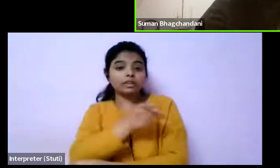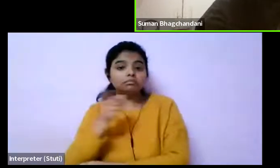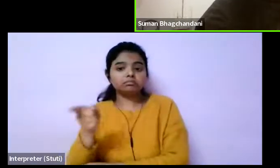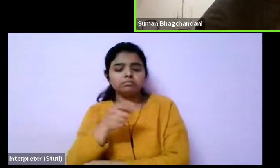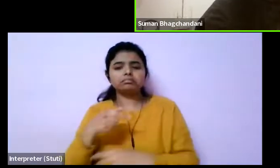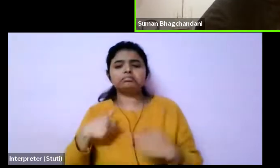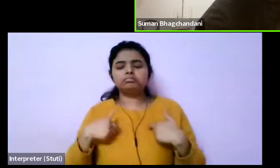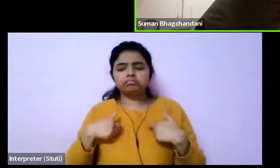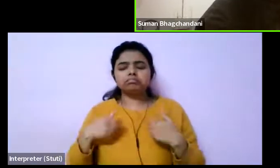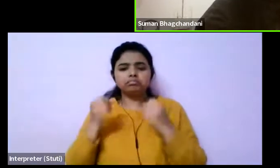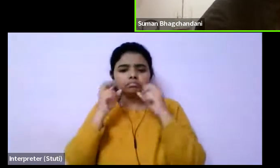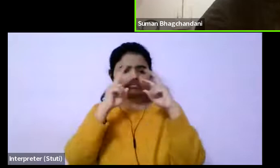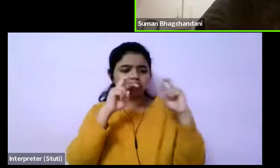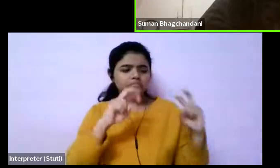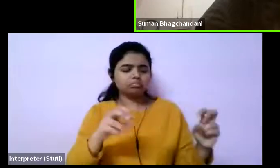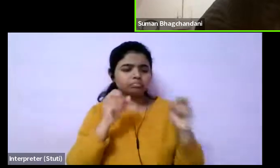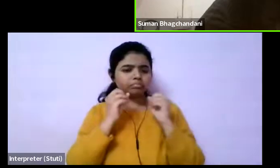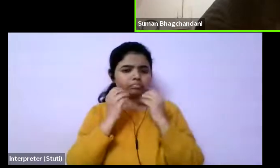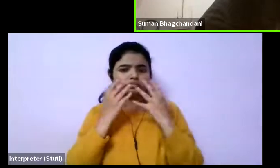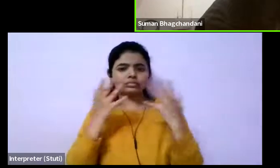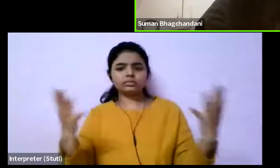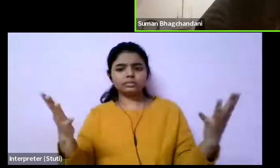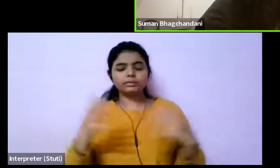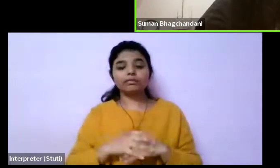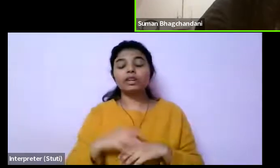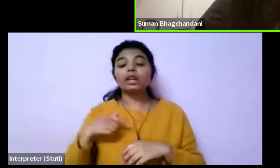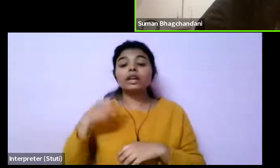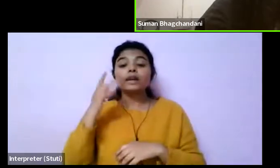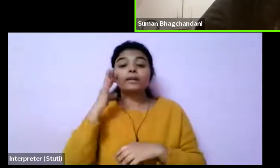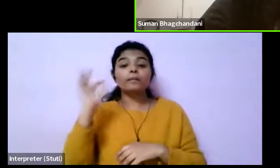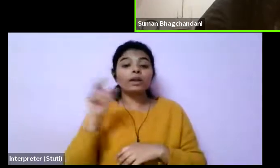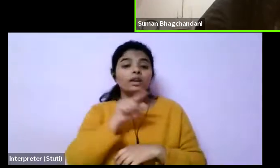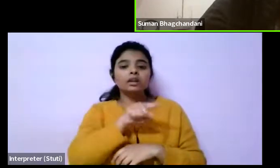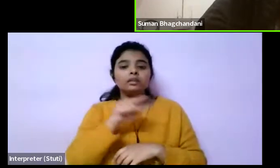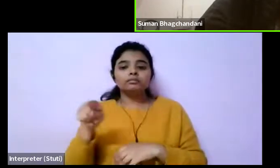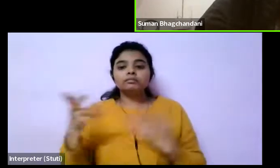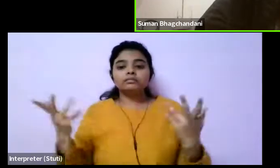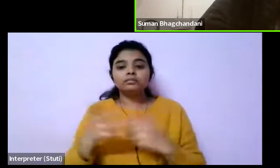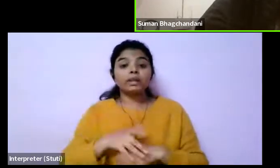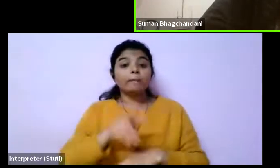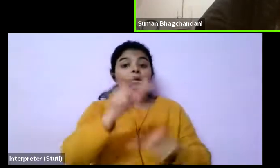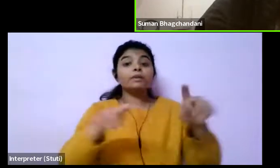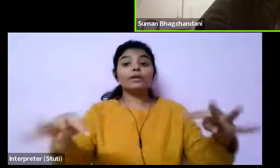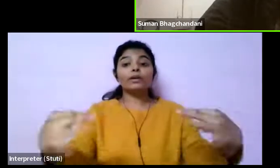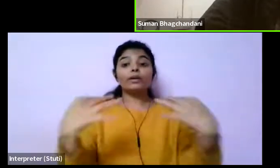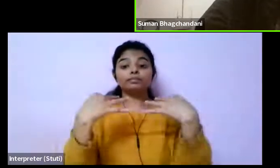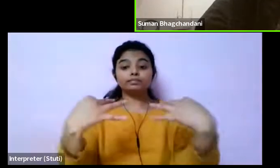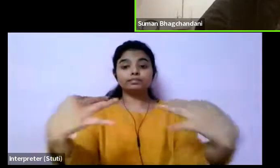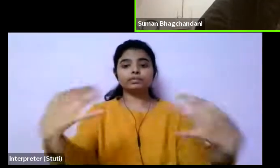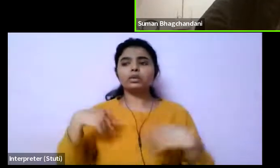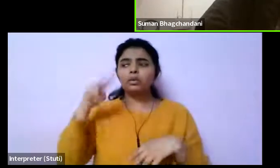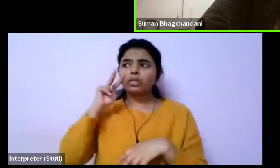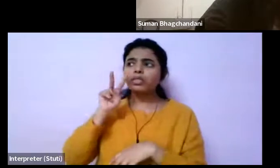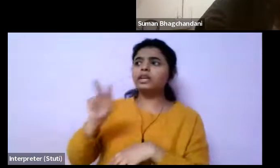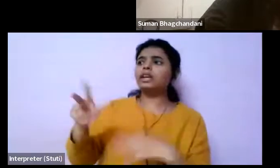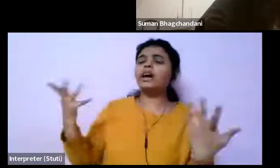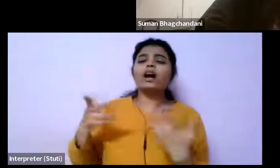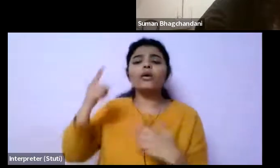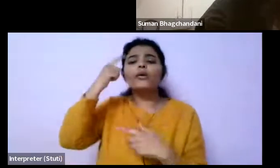I'm going to explore. At the same time, it's also important to look at the manner in which the audience has received the presence of dancers with